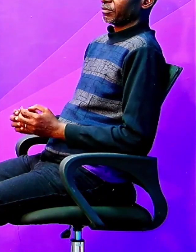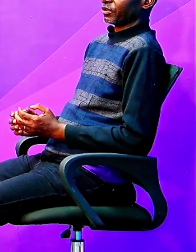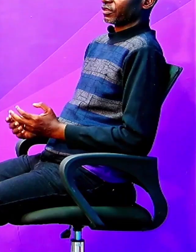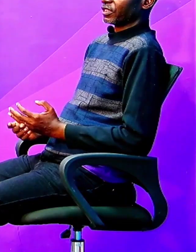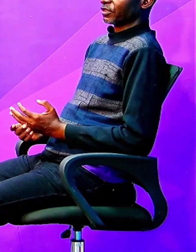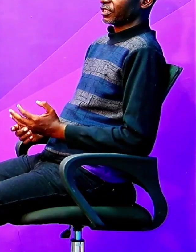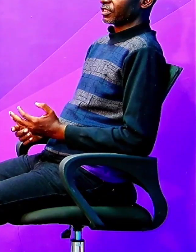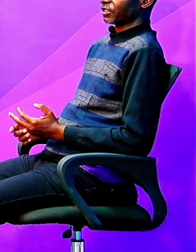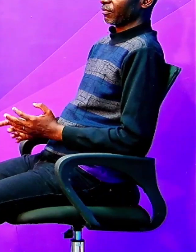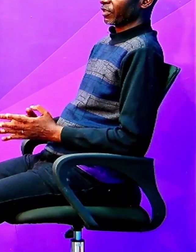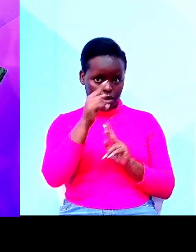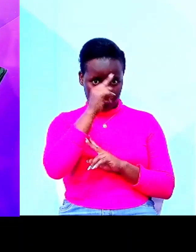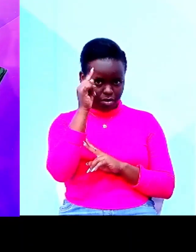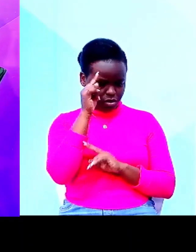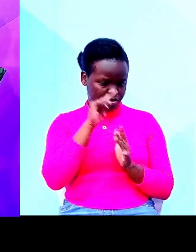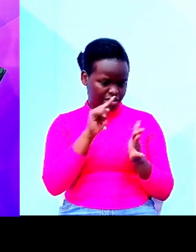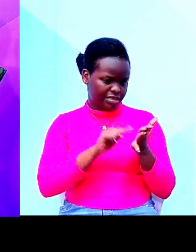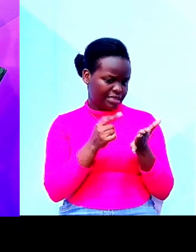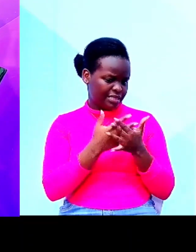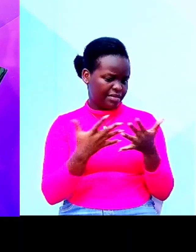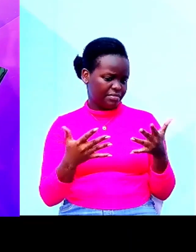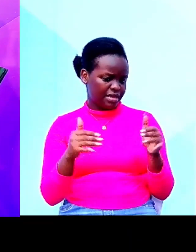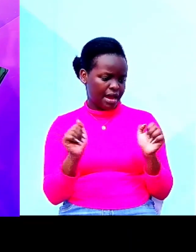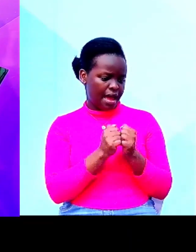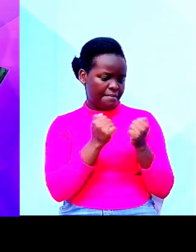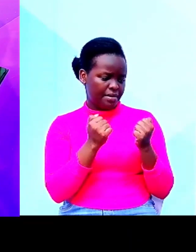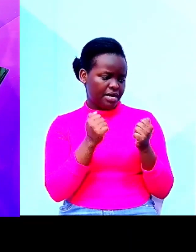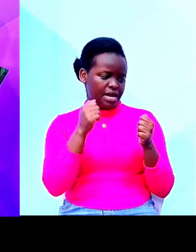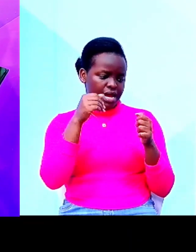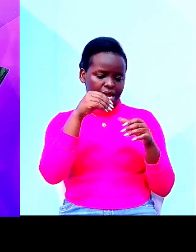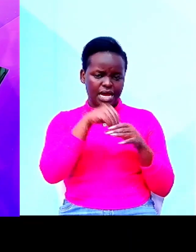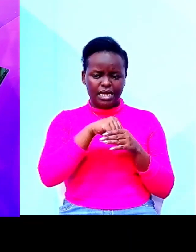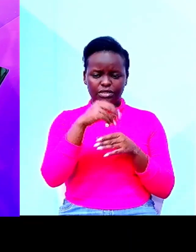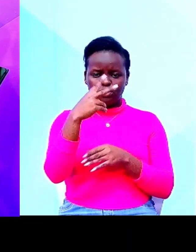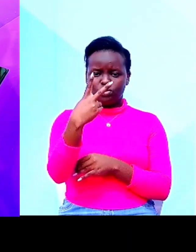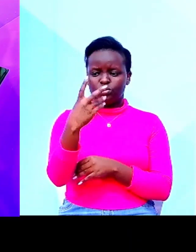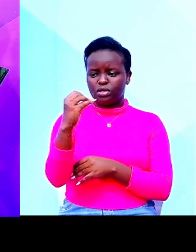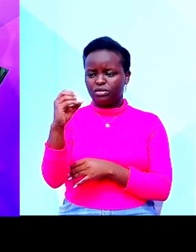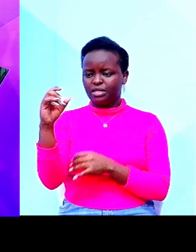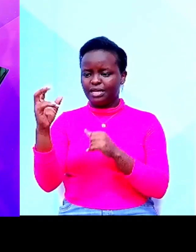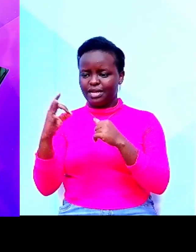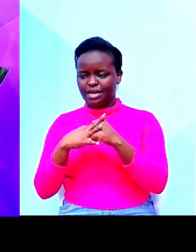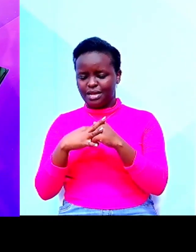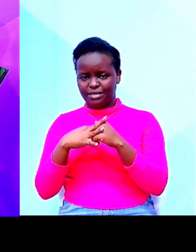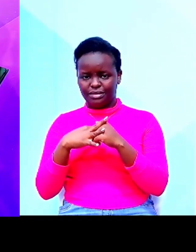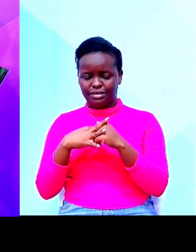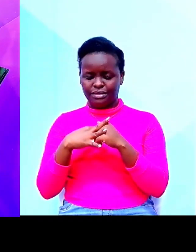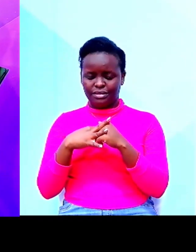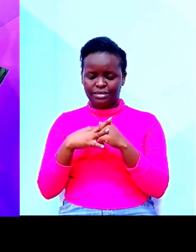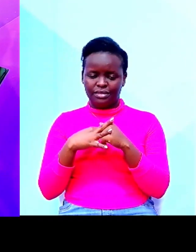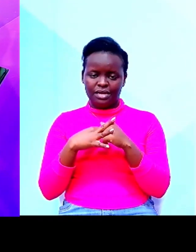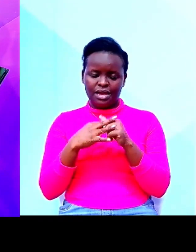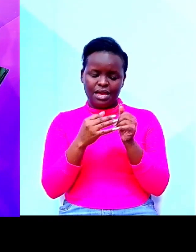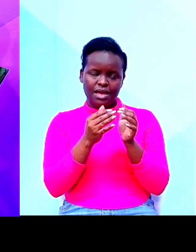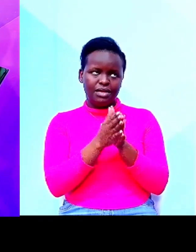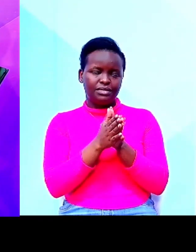Okay, because this is something that happened in 2008, and